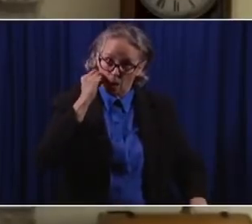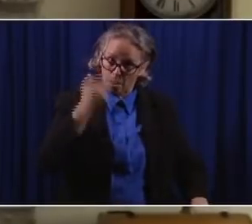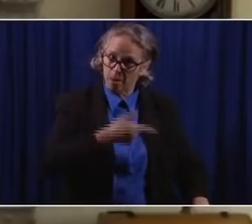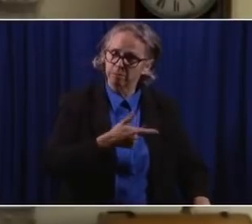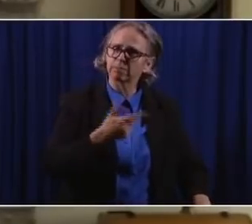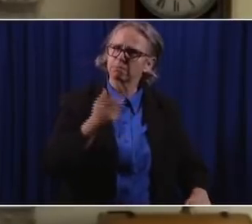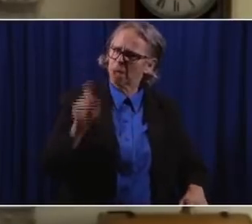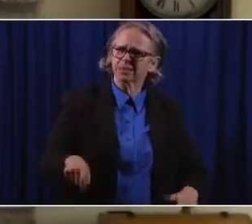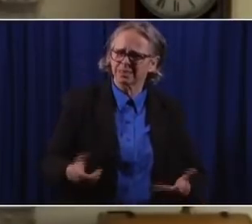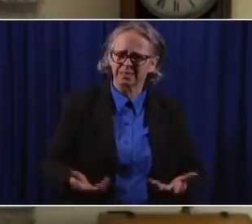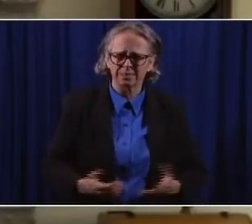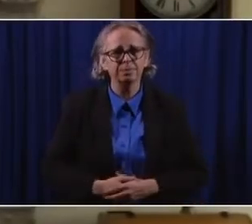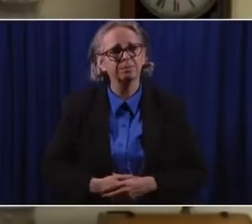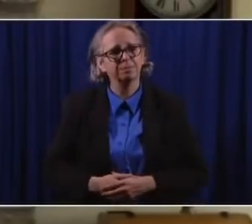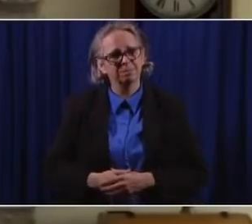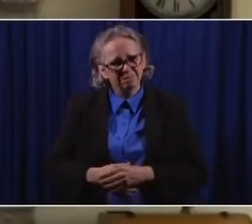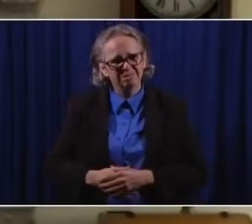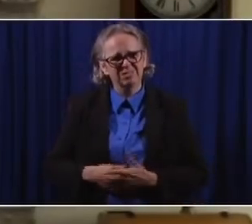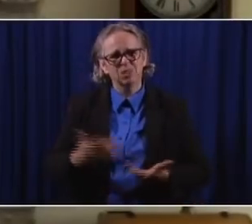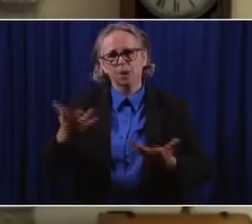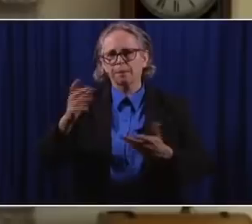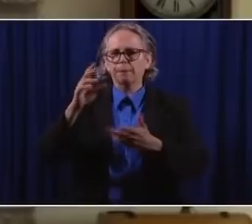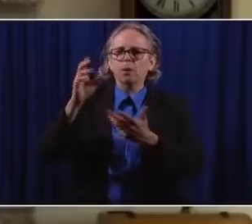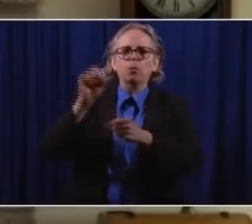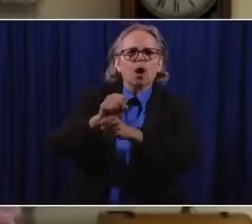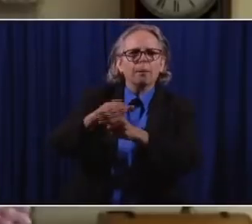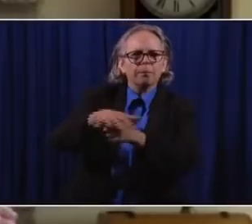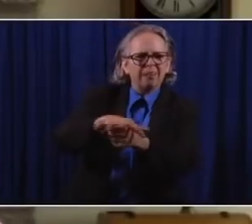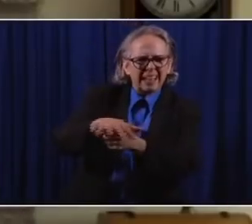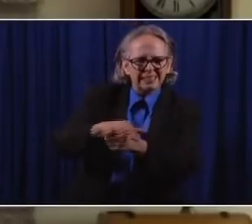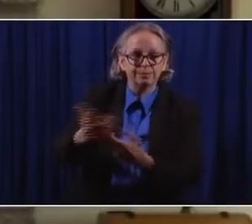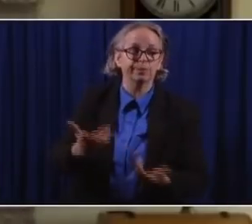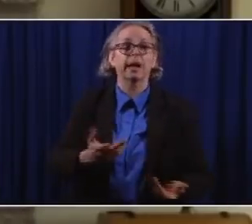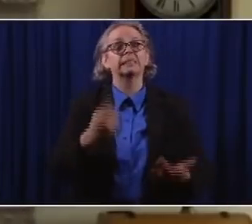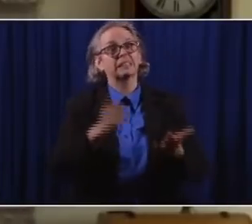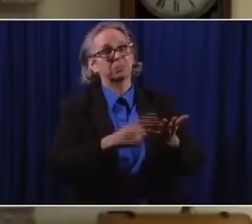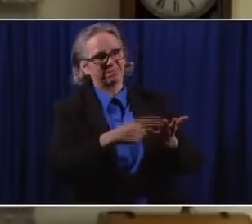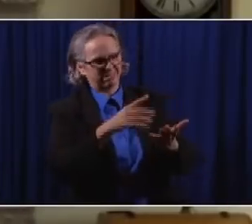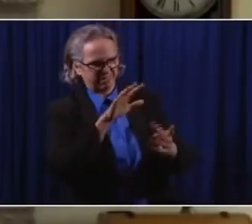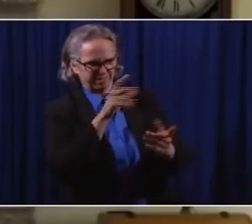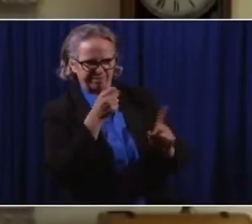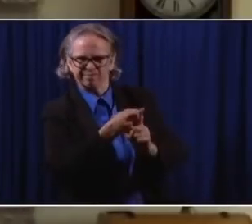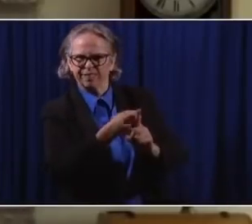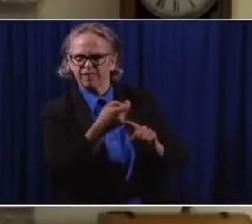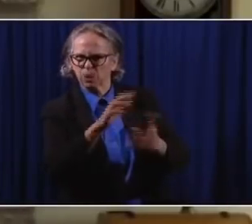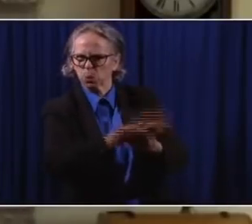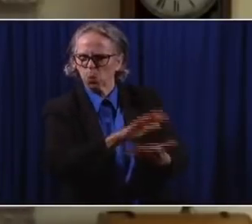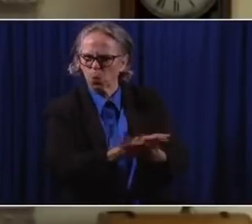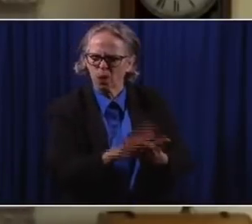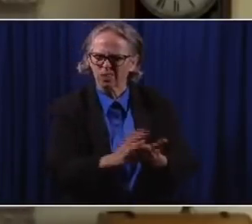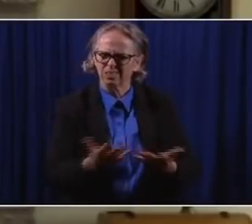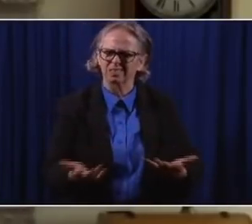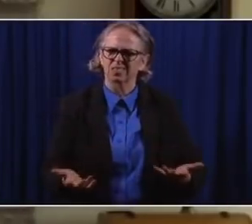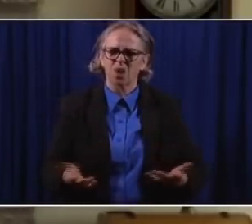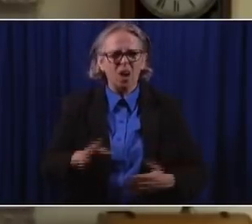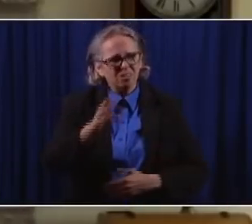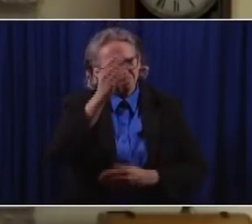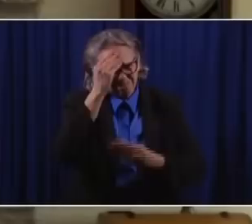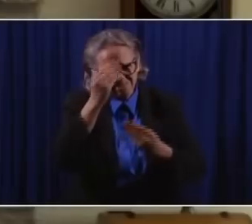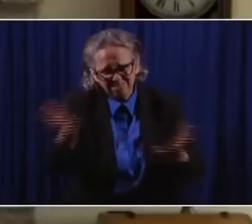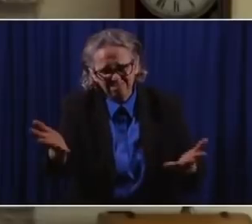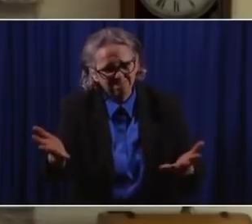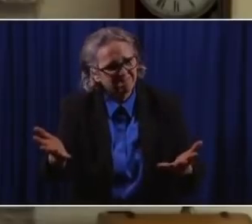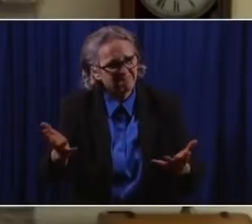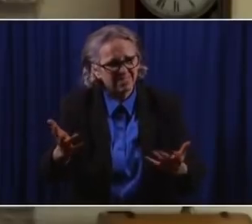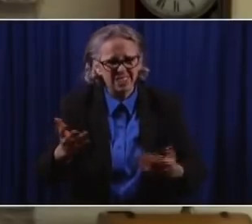local schools. Again, Pike County and all the counties, the schools are just, I think, doing a phenomenal